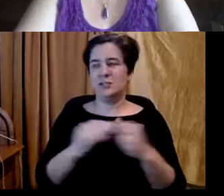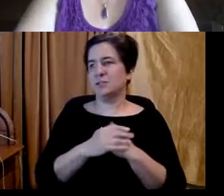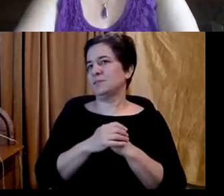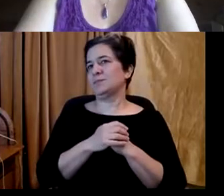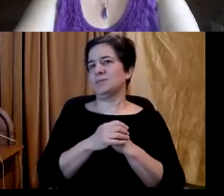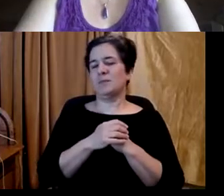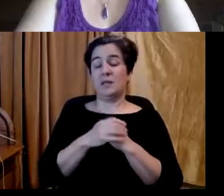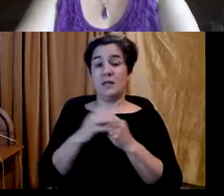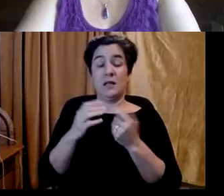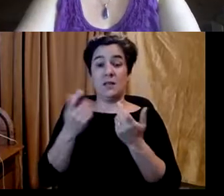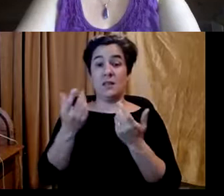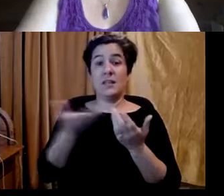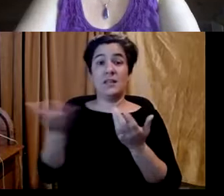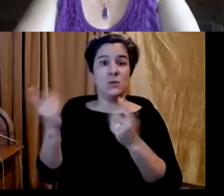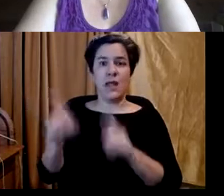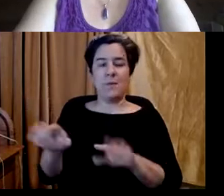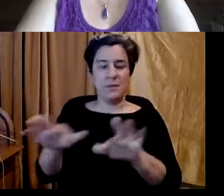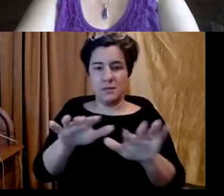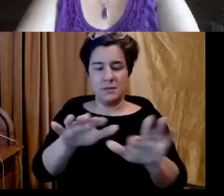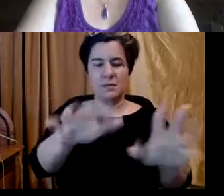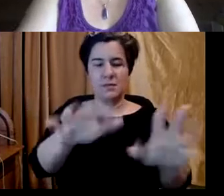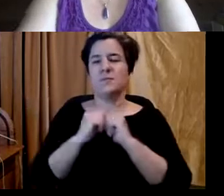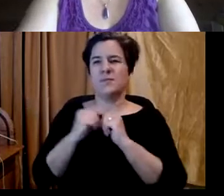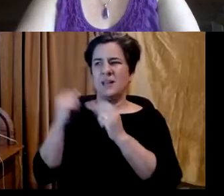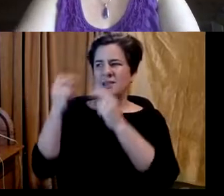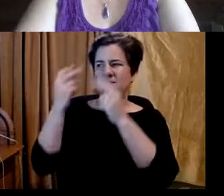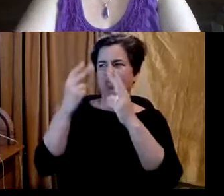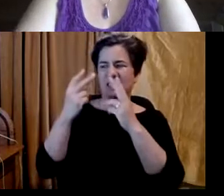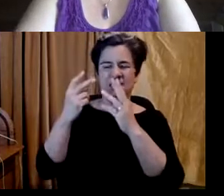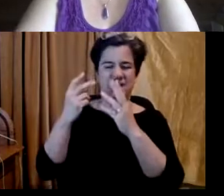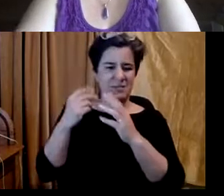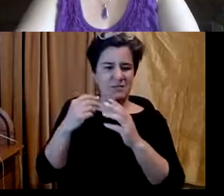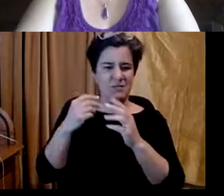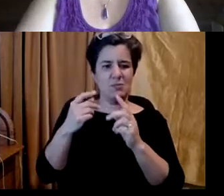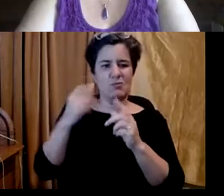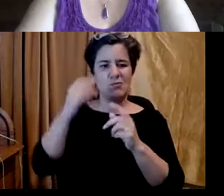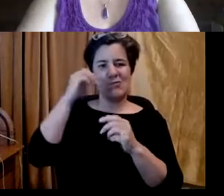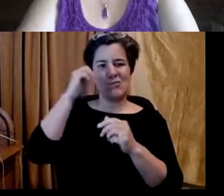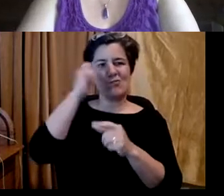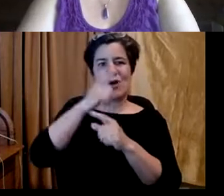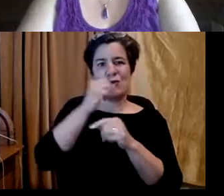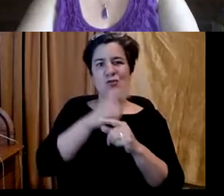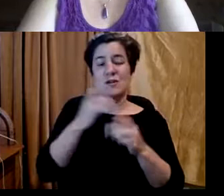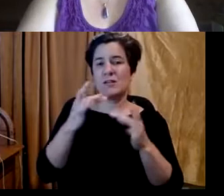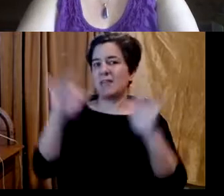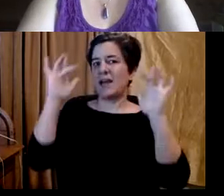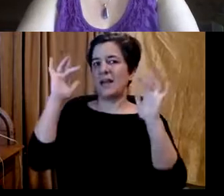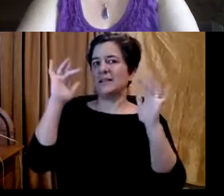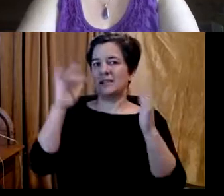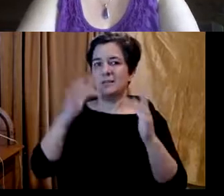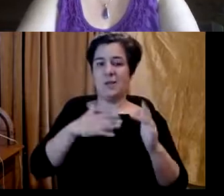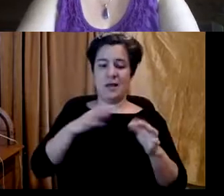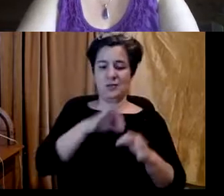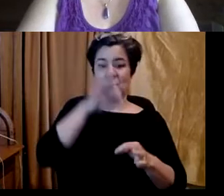out in front of me. I was visited. They called themselves the Brotherhood of Light. When my soul was